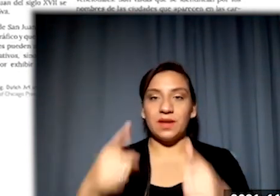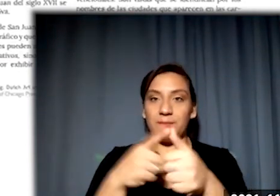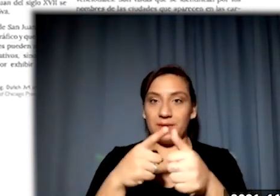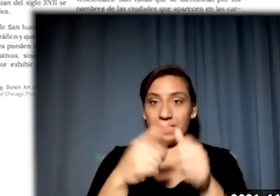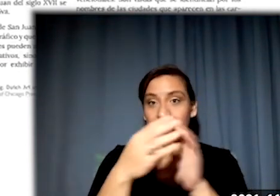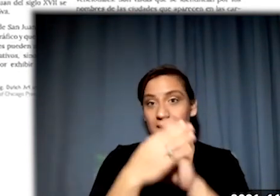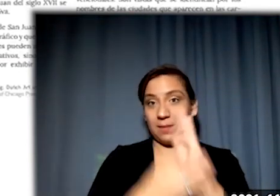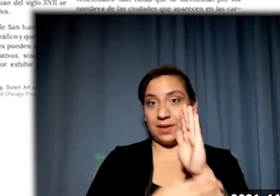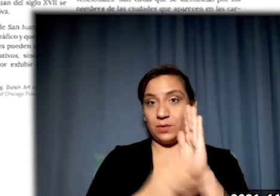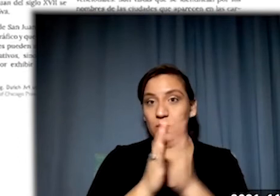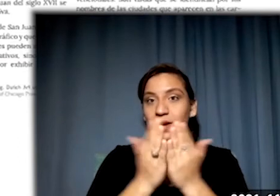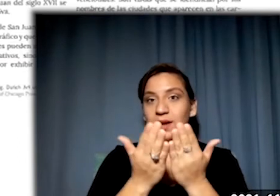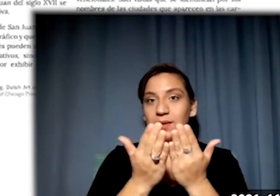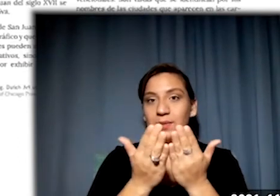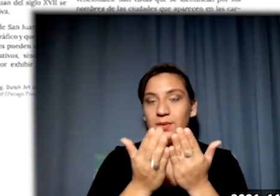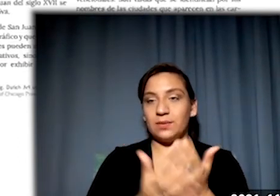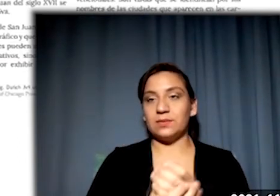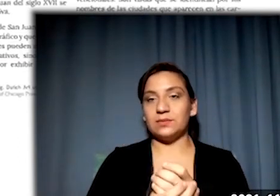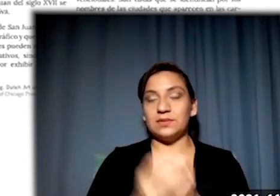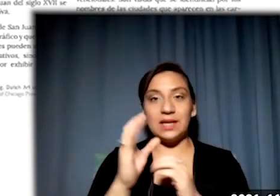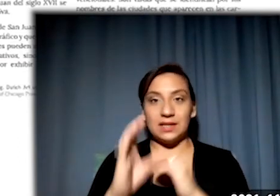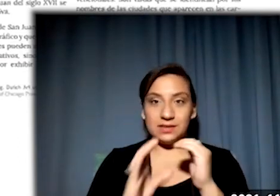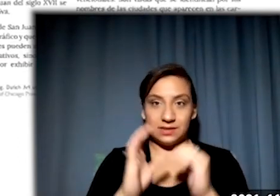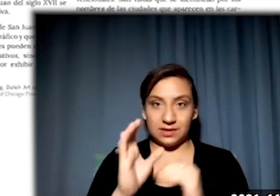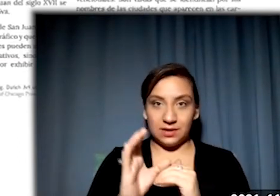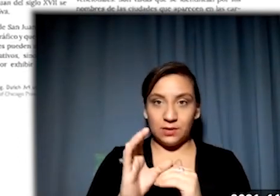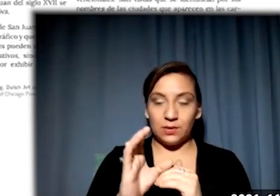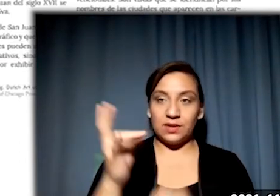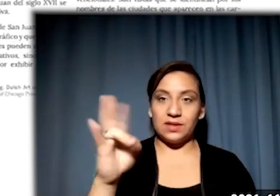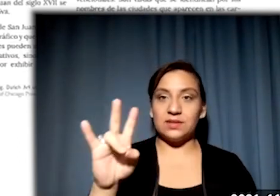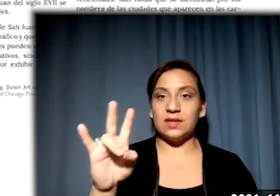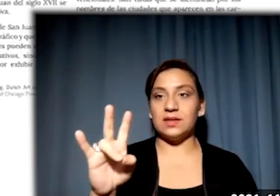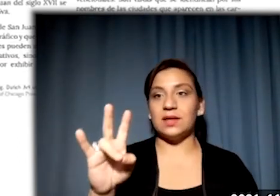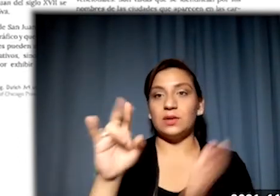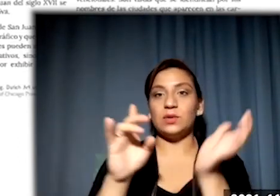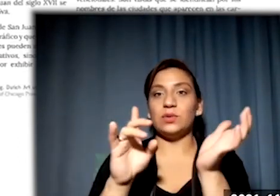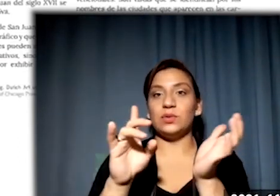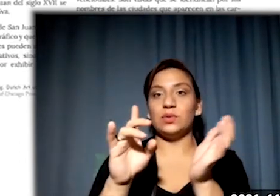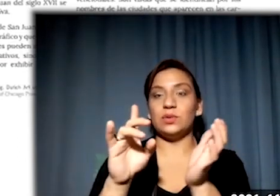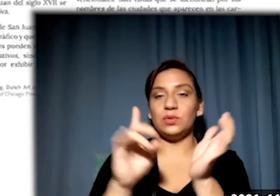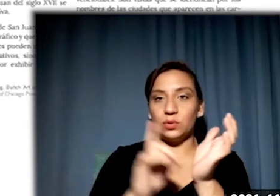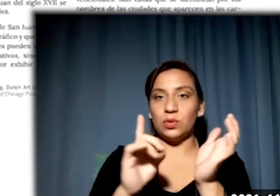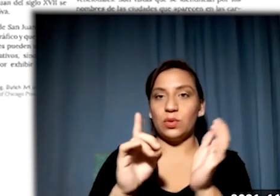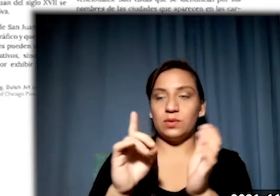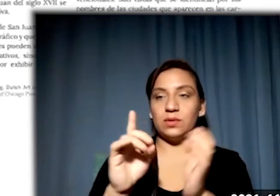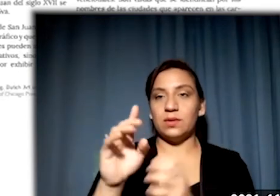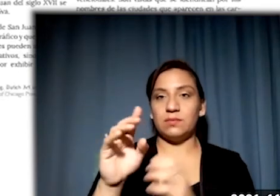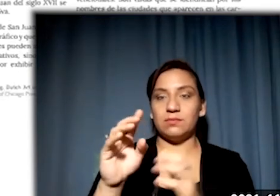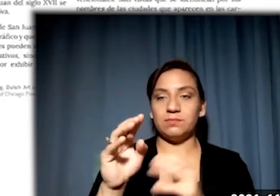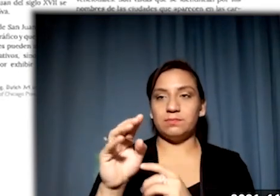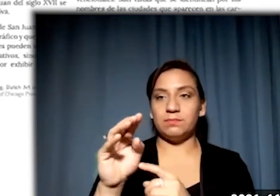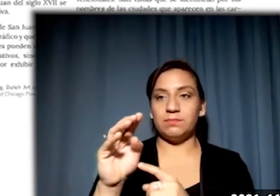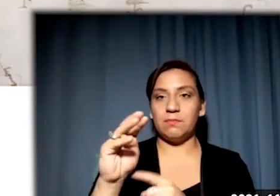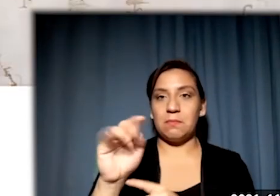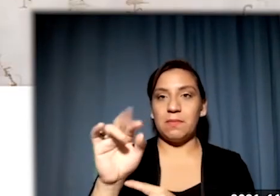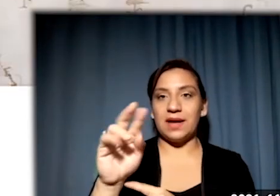Century, Dr. Ingrid Jimenez Martinez established the San Juan site as one that has inspired its